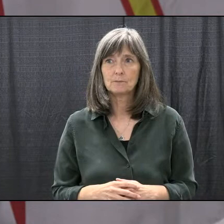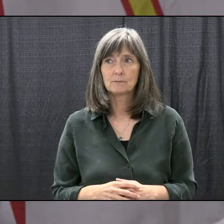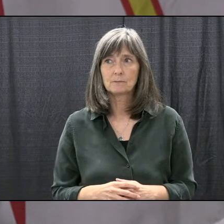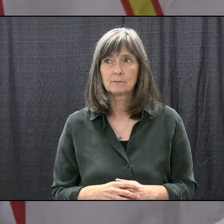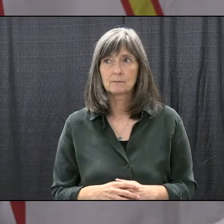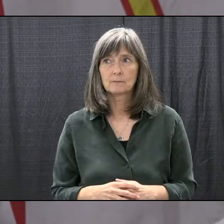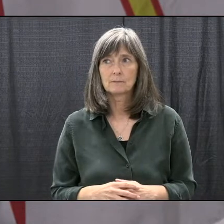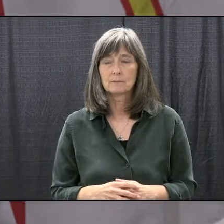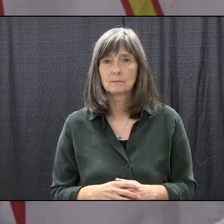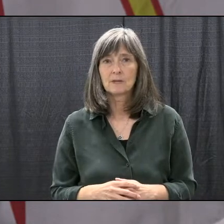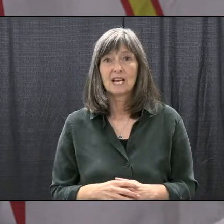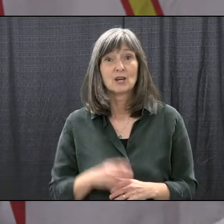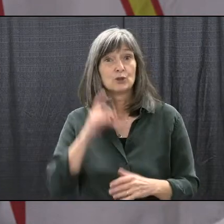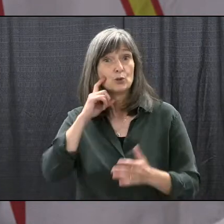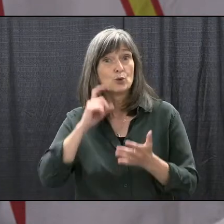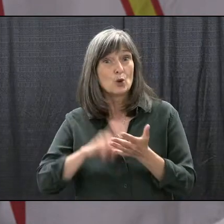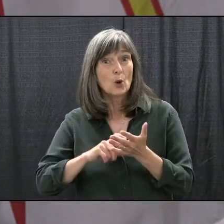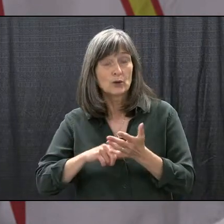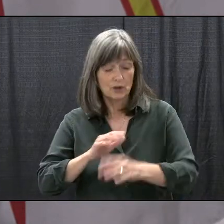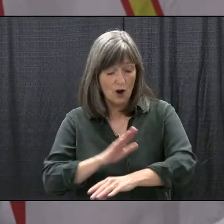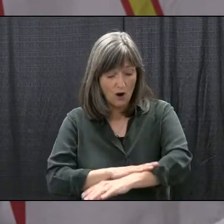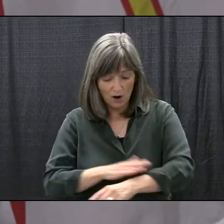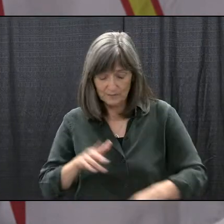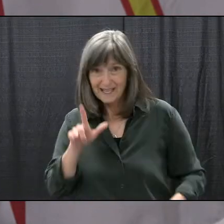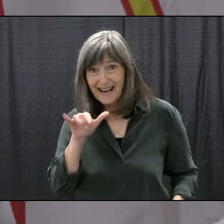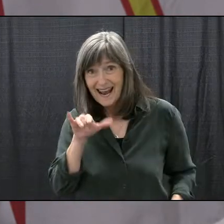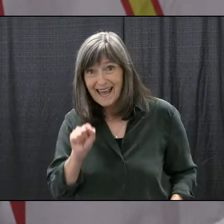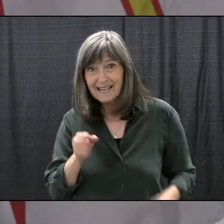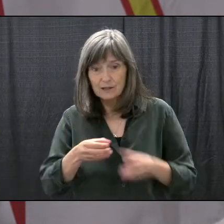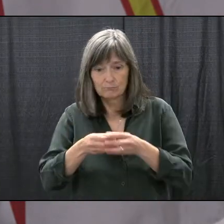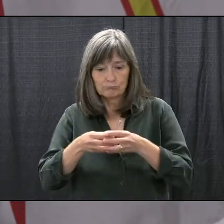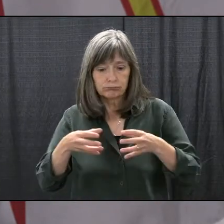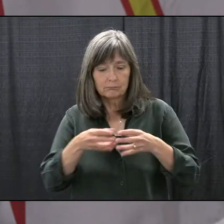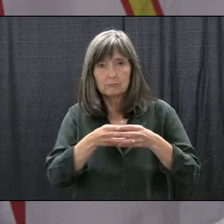Certainly symptoms of swelling in arms, legs,